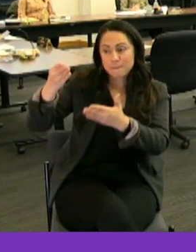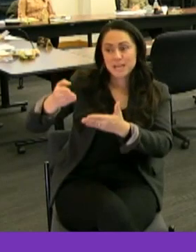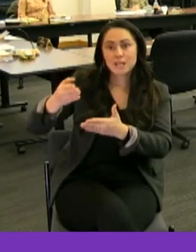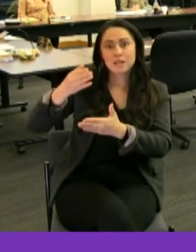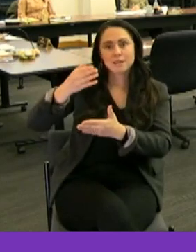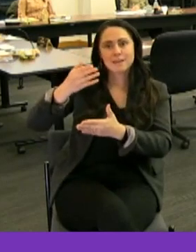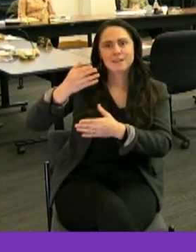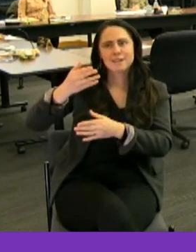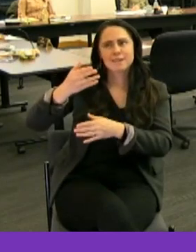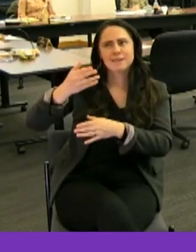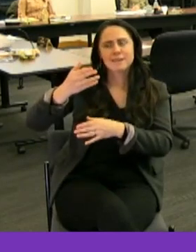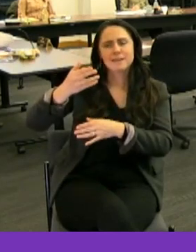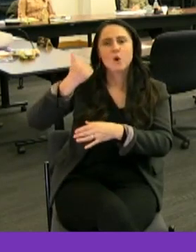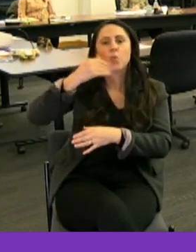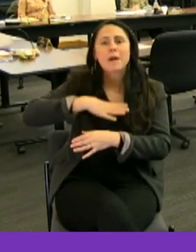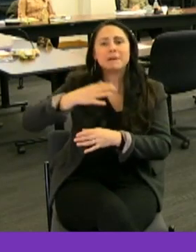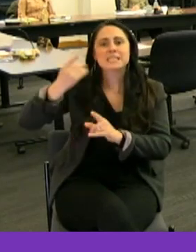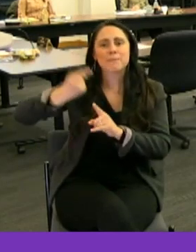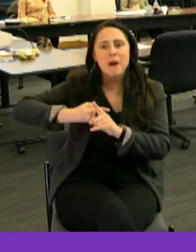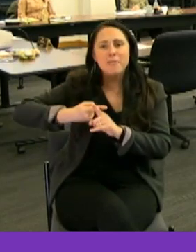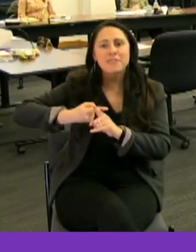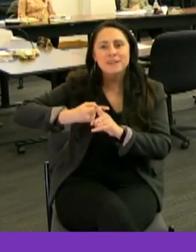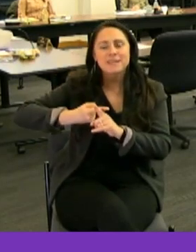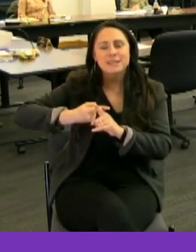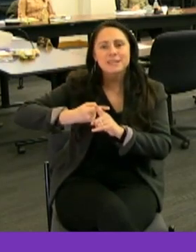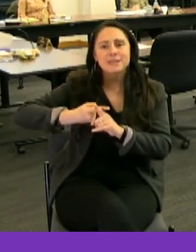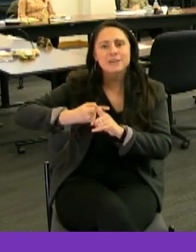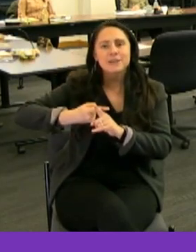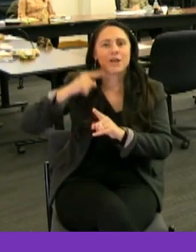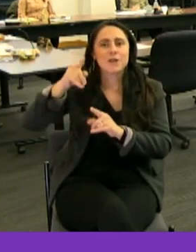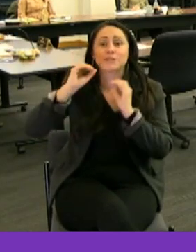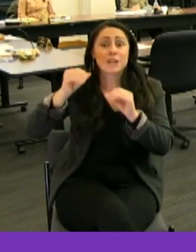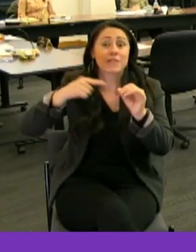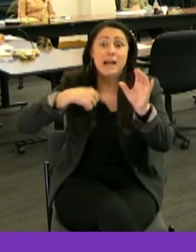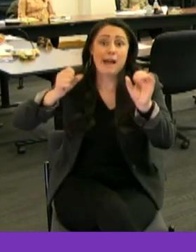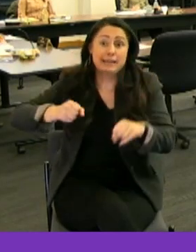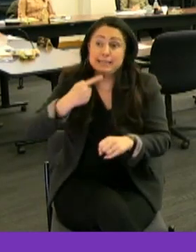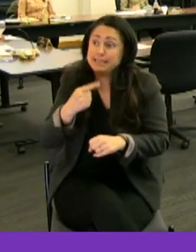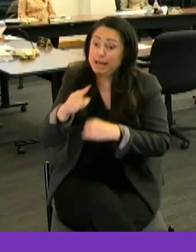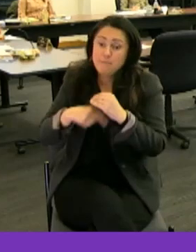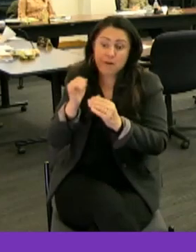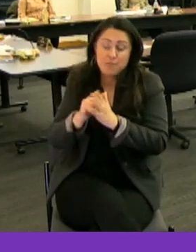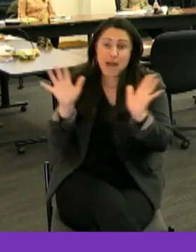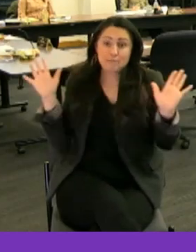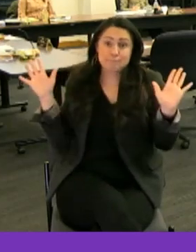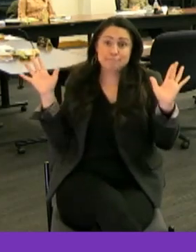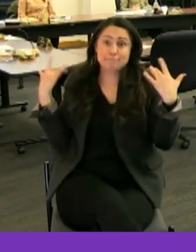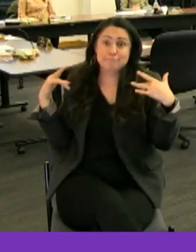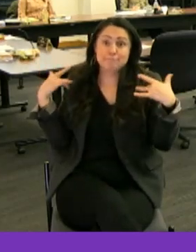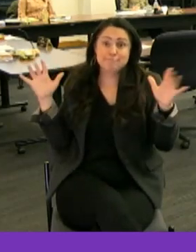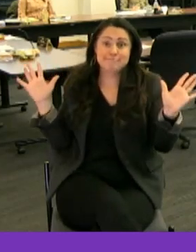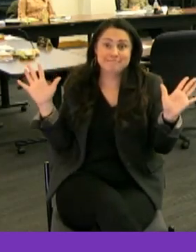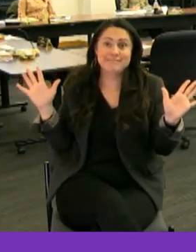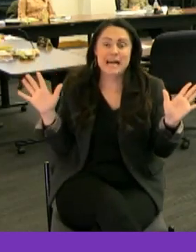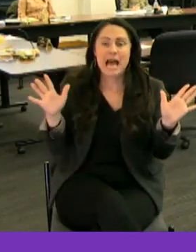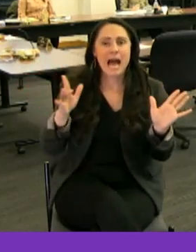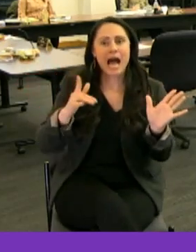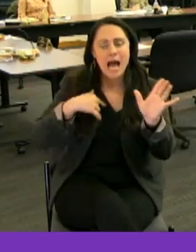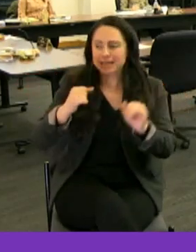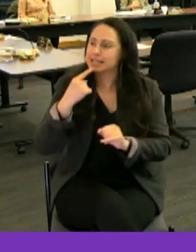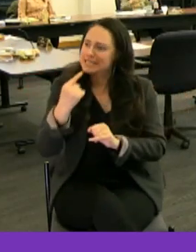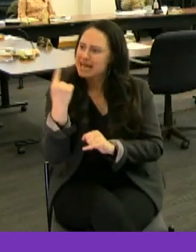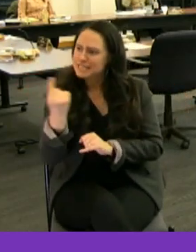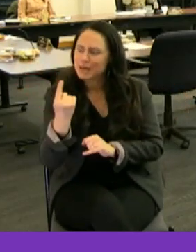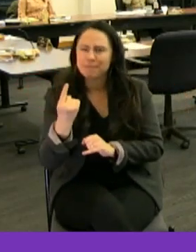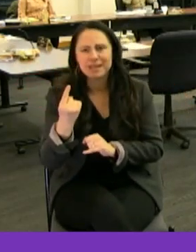National, Women's Month, there's nothing I can say about that. That is, it's, I could say